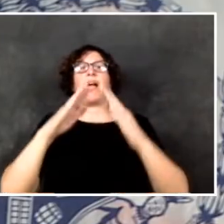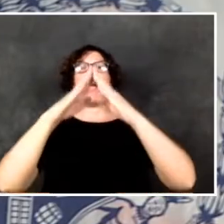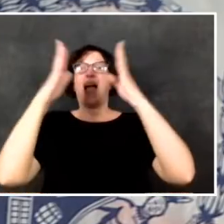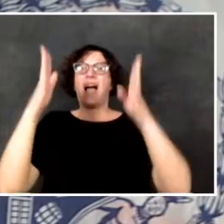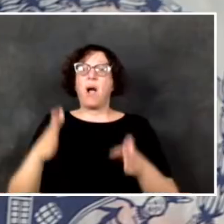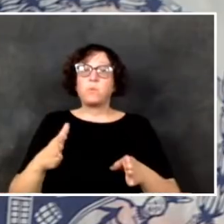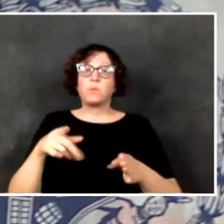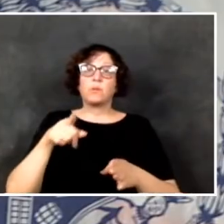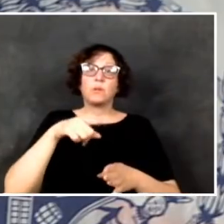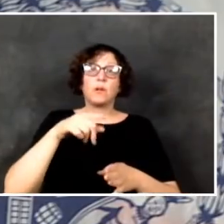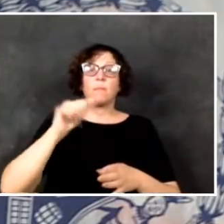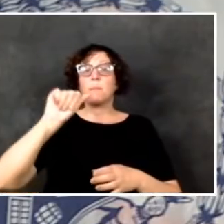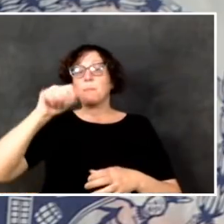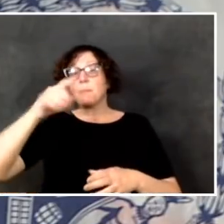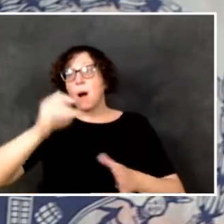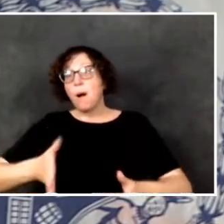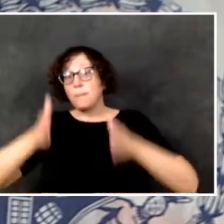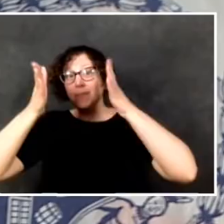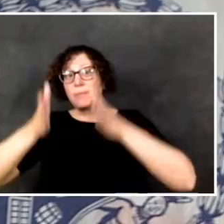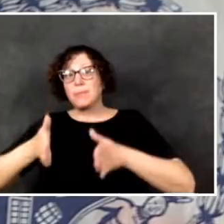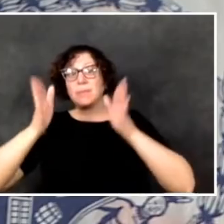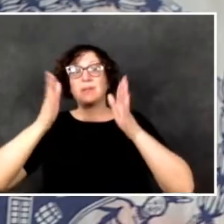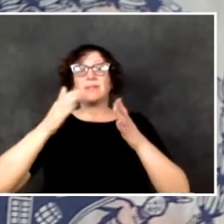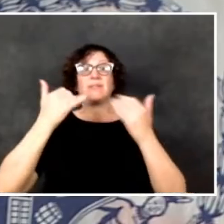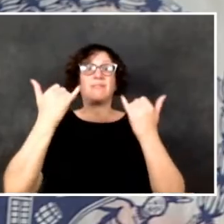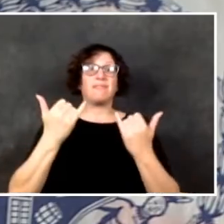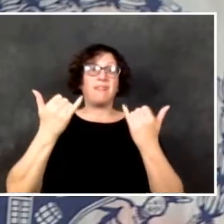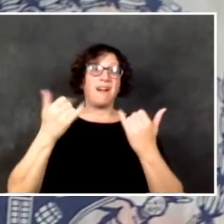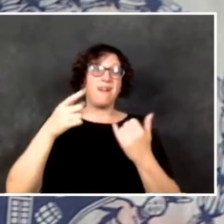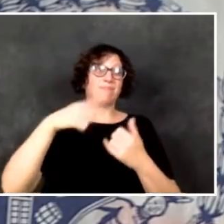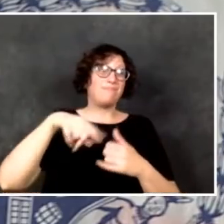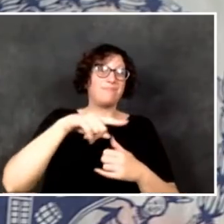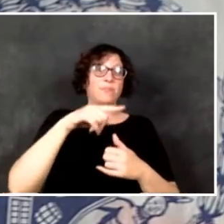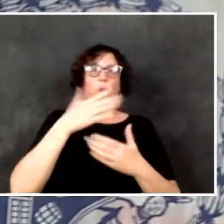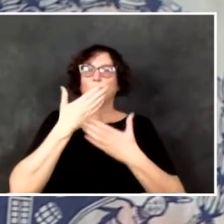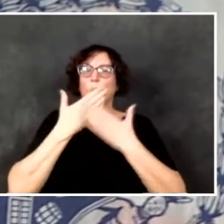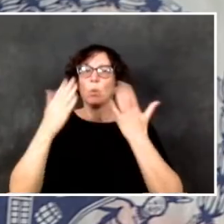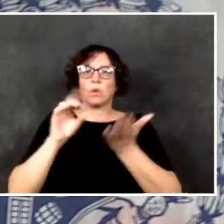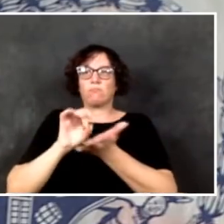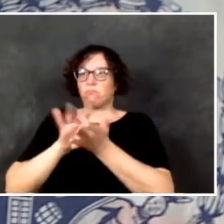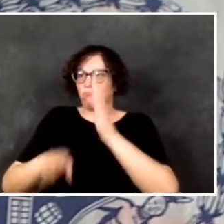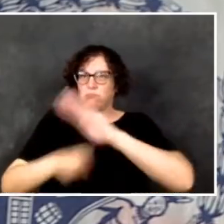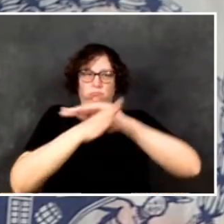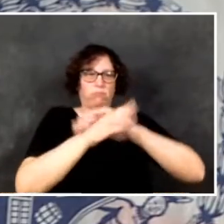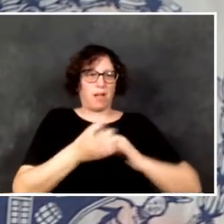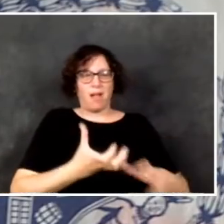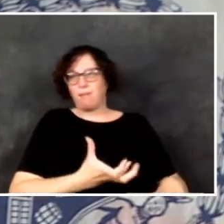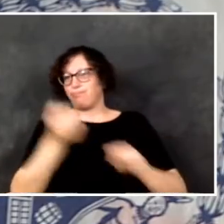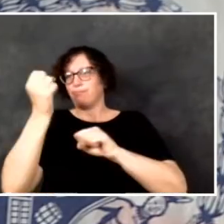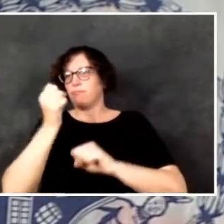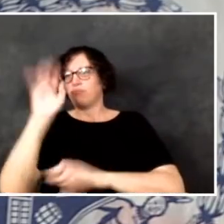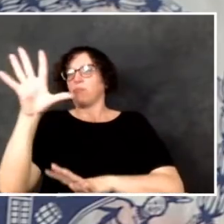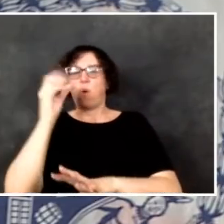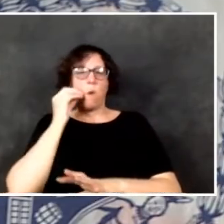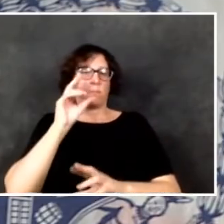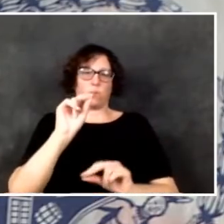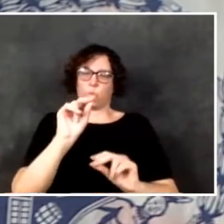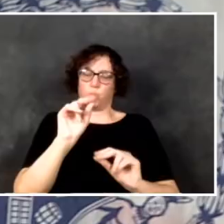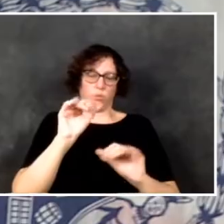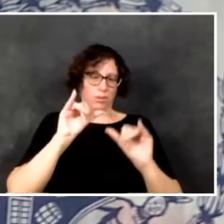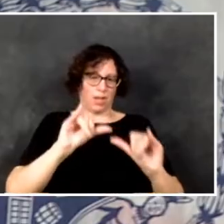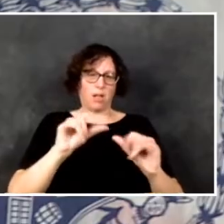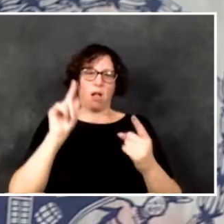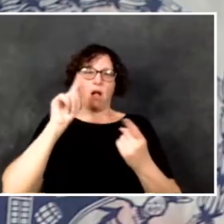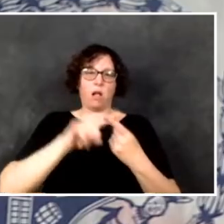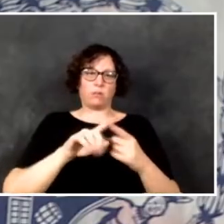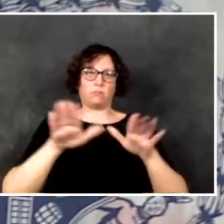is threatened with eviction, they should call 311. If anyone is told they have to leave their apartment, even temporarily because they're sick, they should